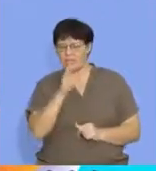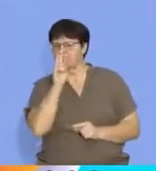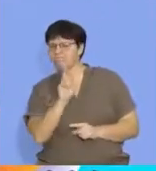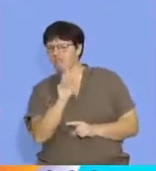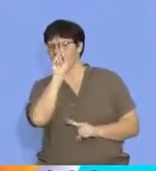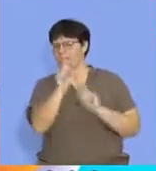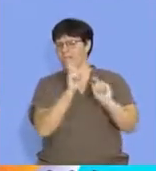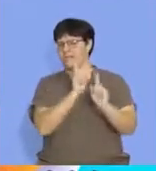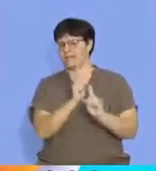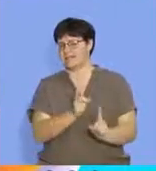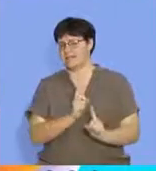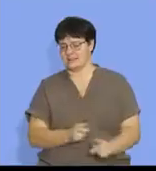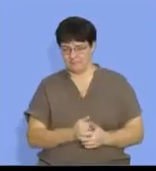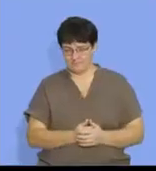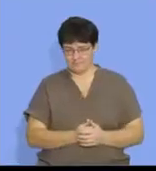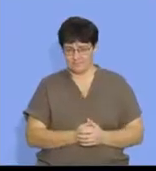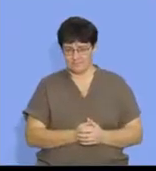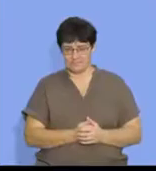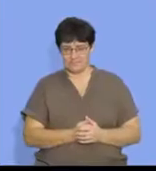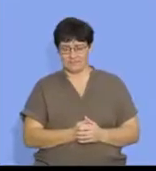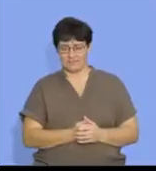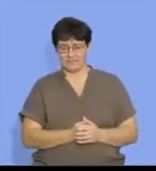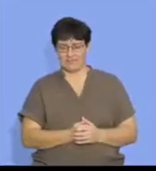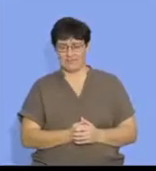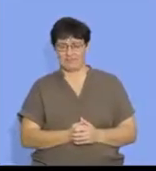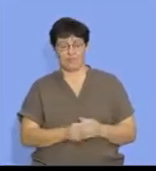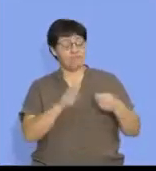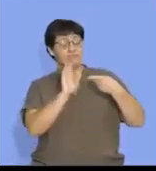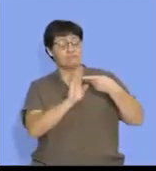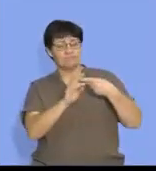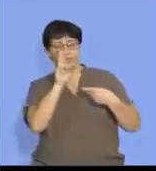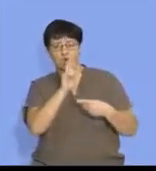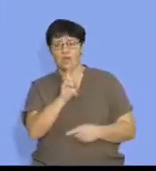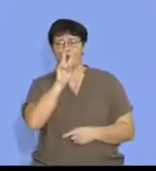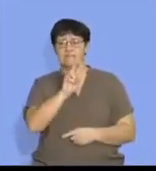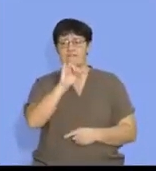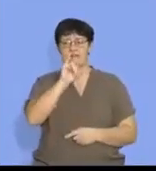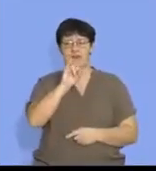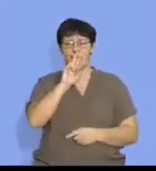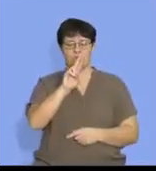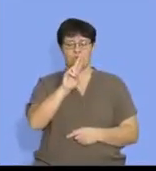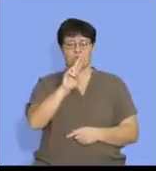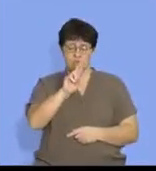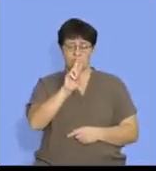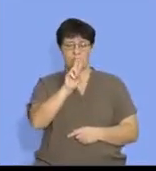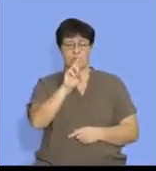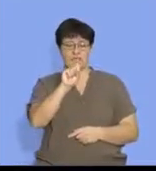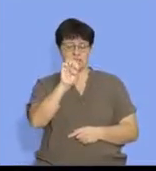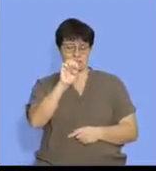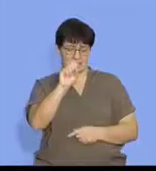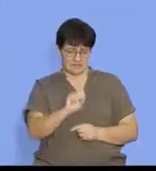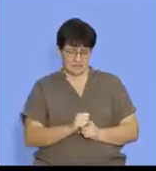few questions later. All right, guys, so the first one we looked at was viruses, and when we looked at